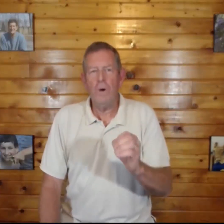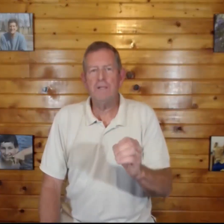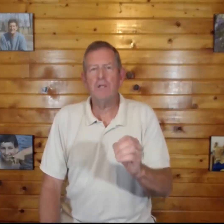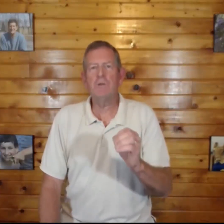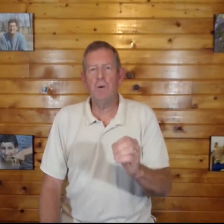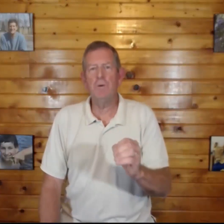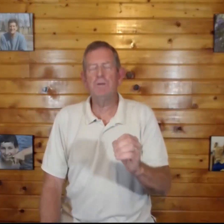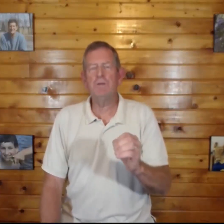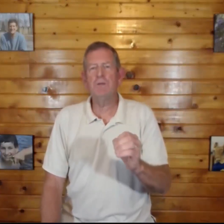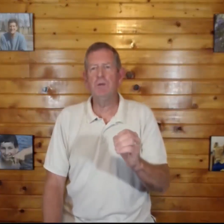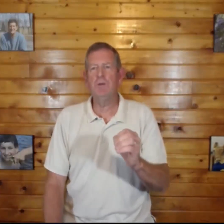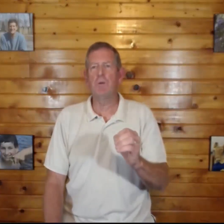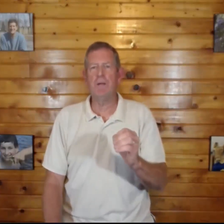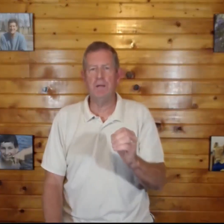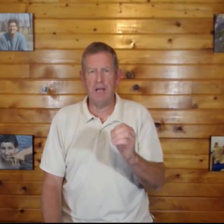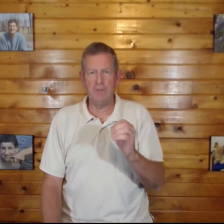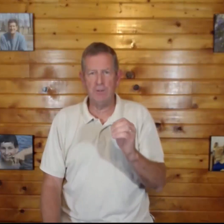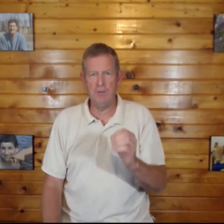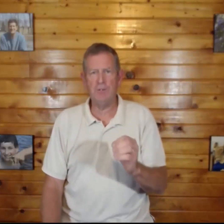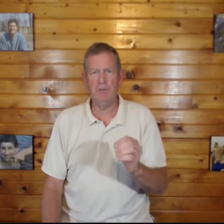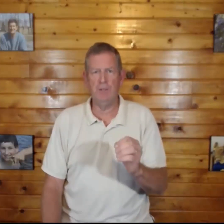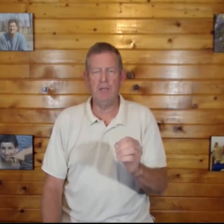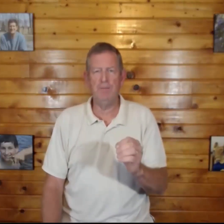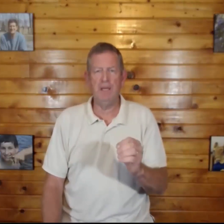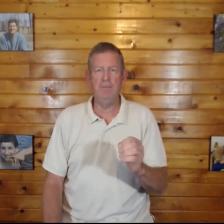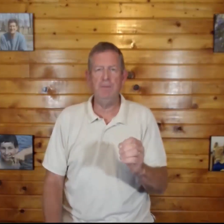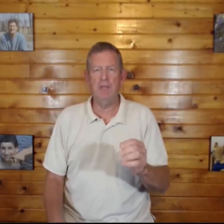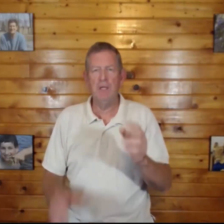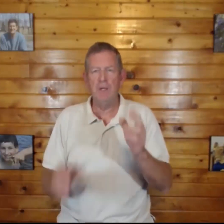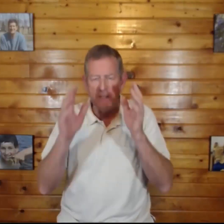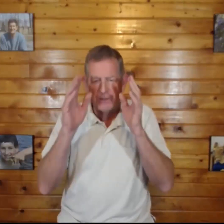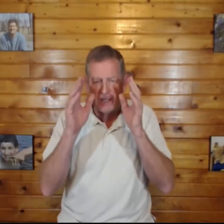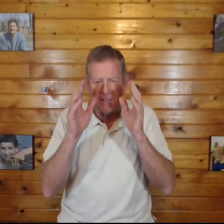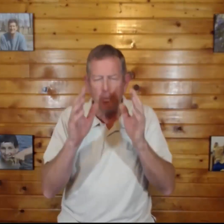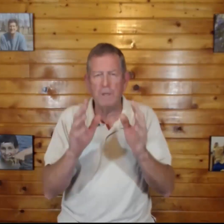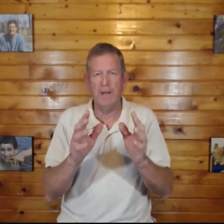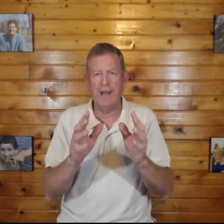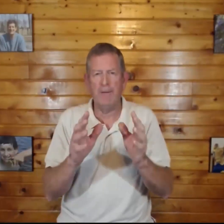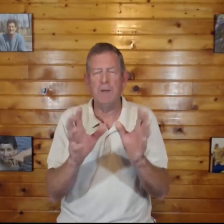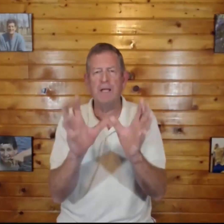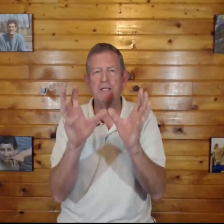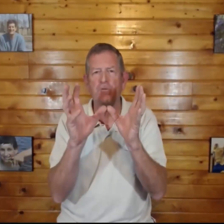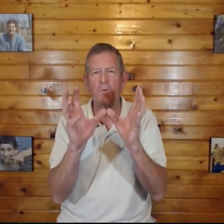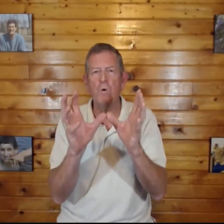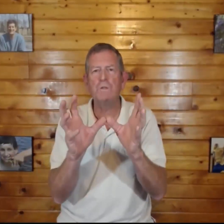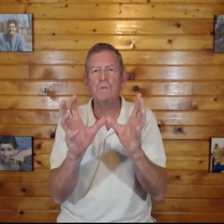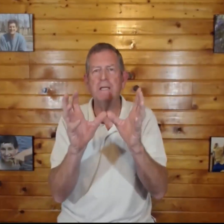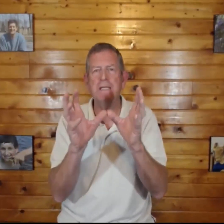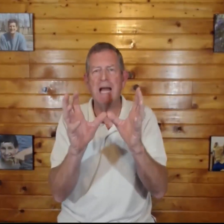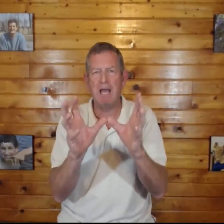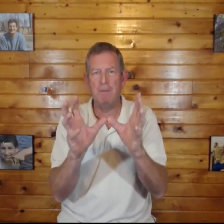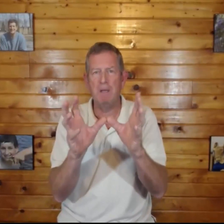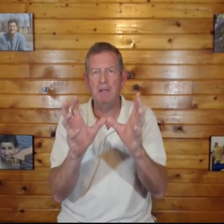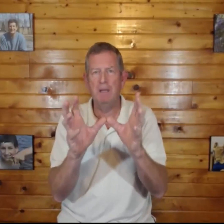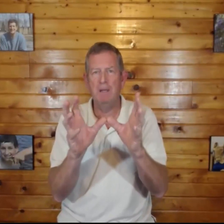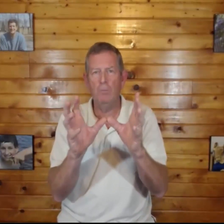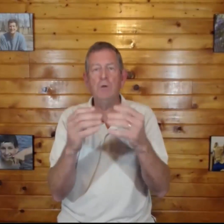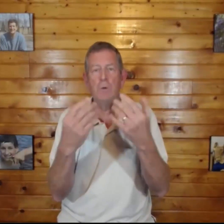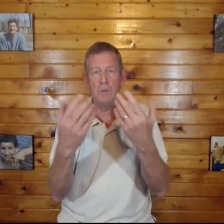If one is exposed to the written language too soon, and in studying the written language, because it is frozen in